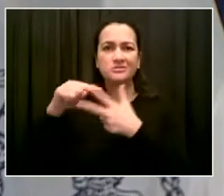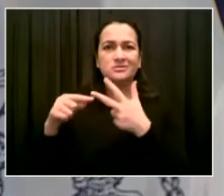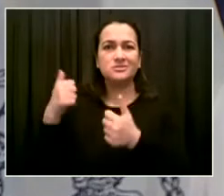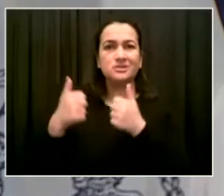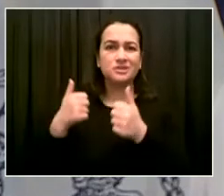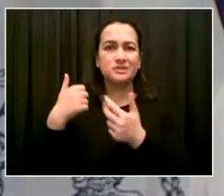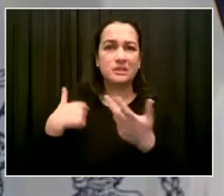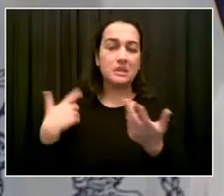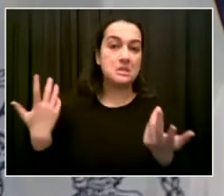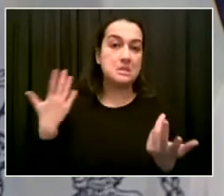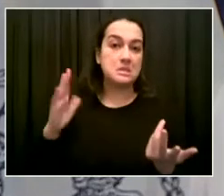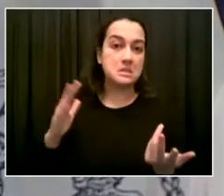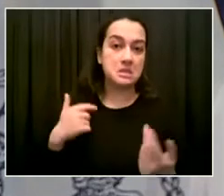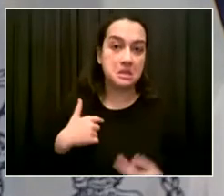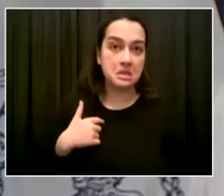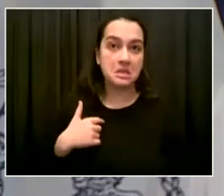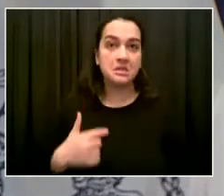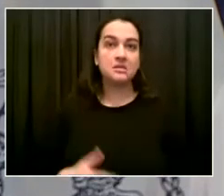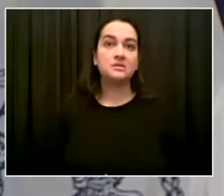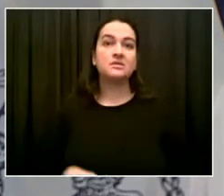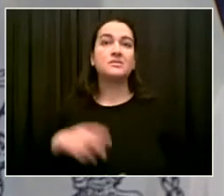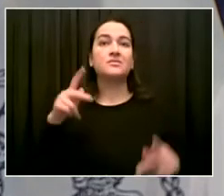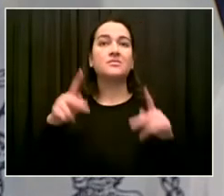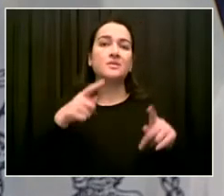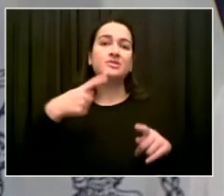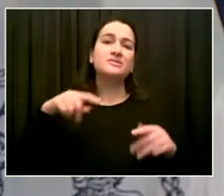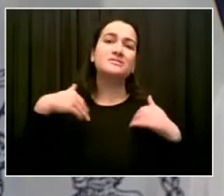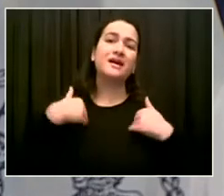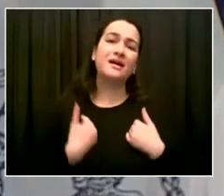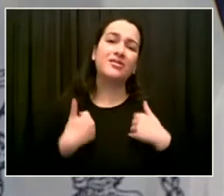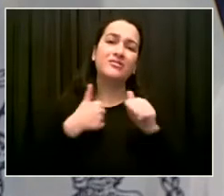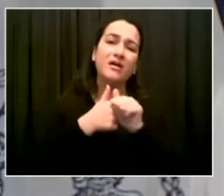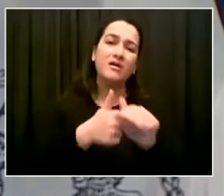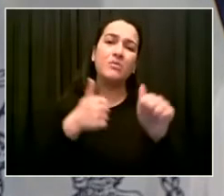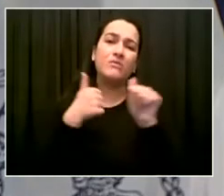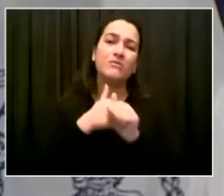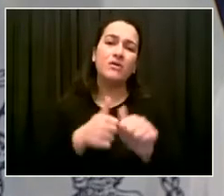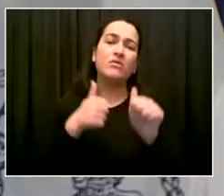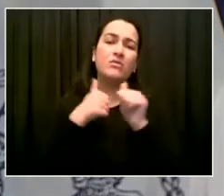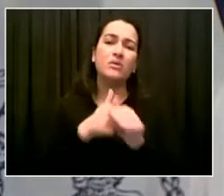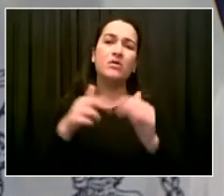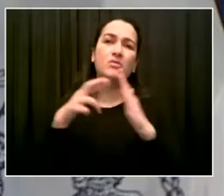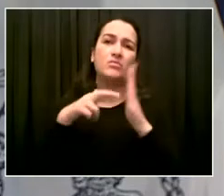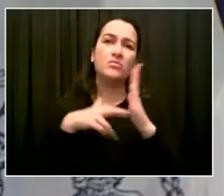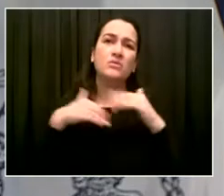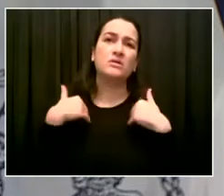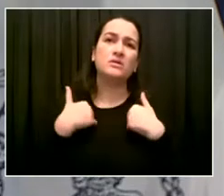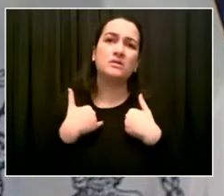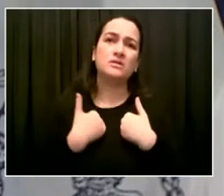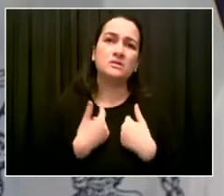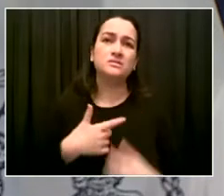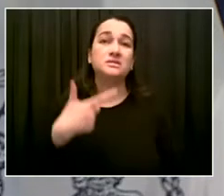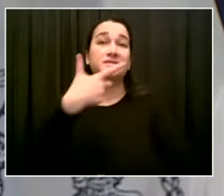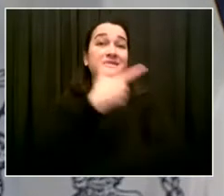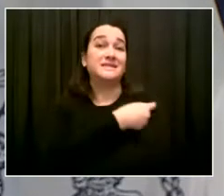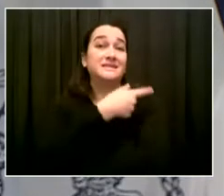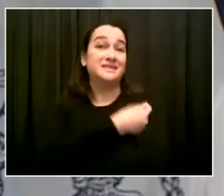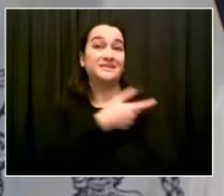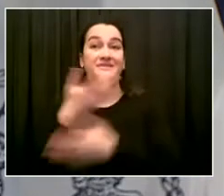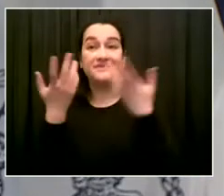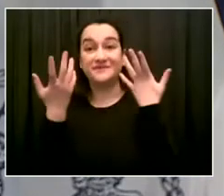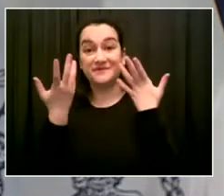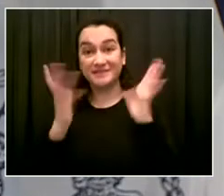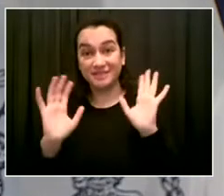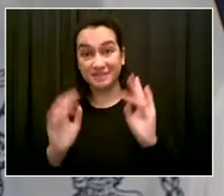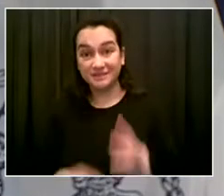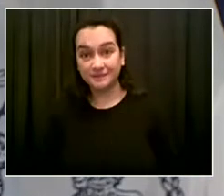all the simple rules, the mask wearing, the social distancing, et cetera. On the restrictions concerns, I've been vocal, as